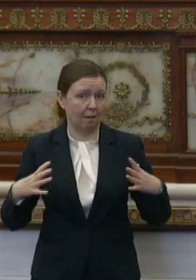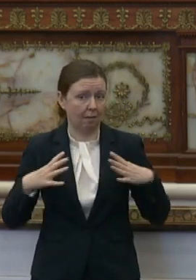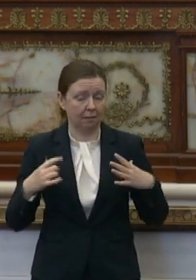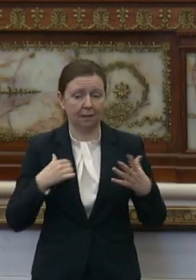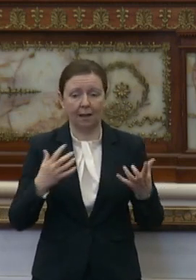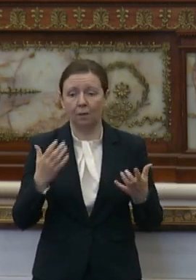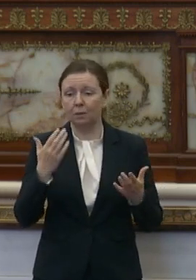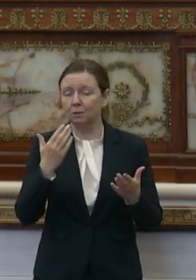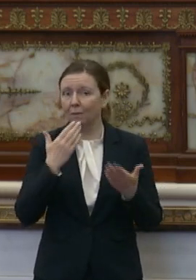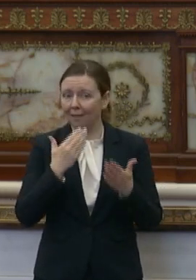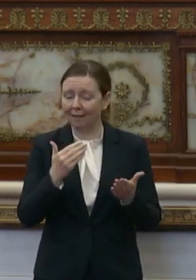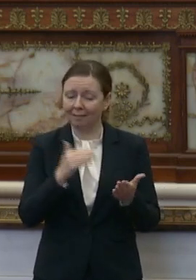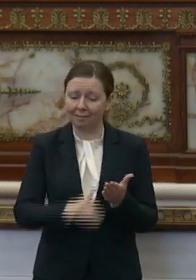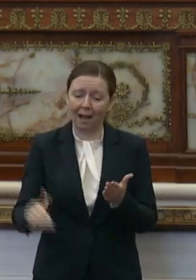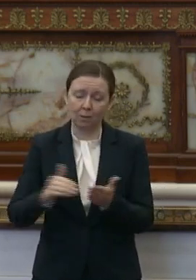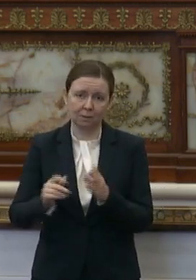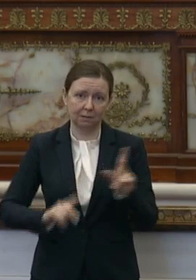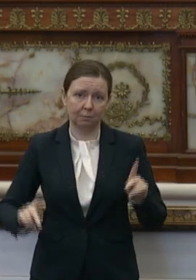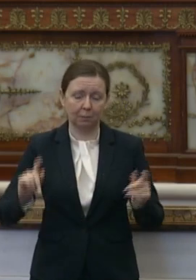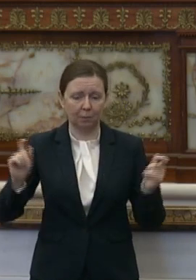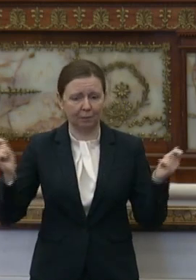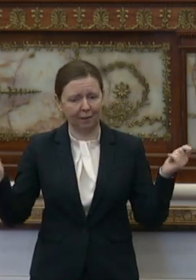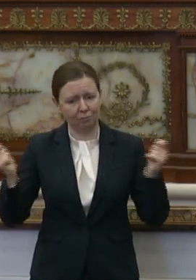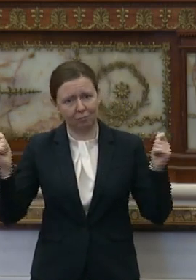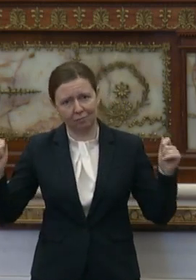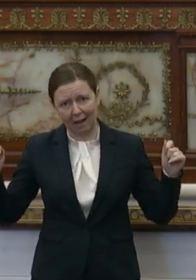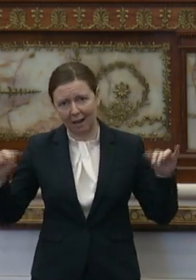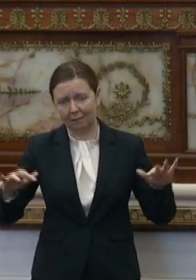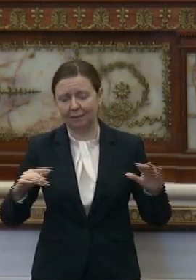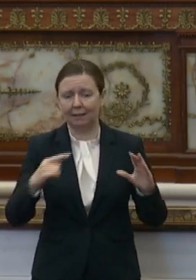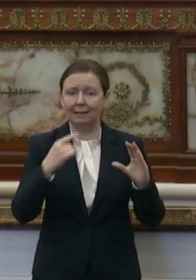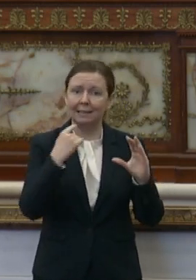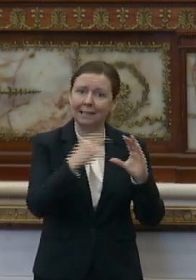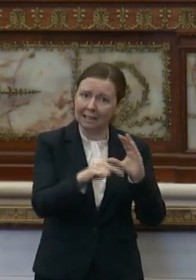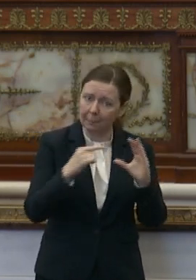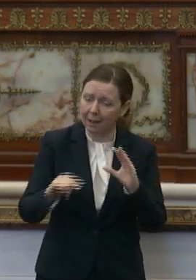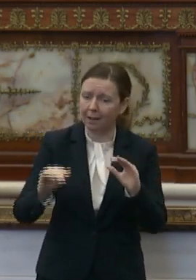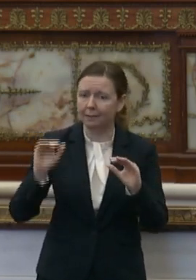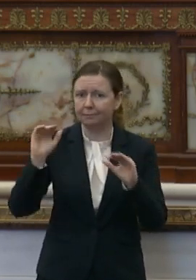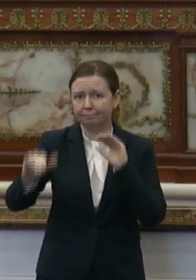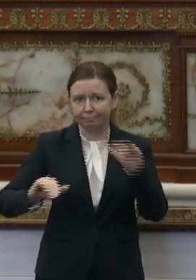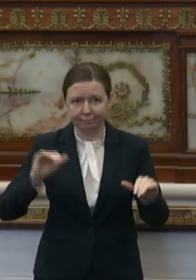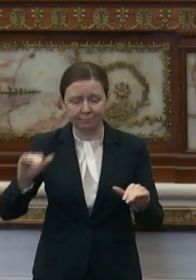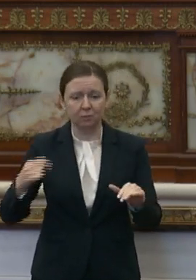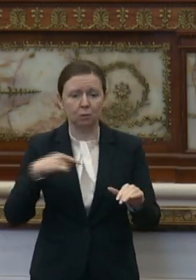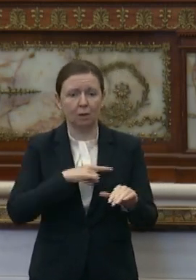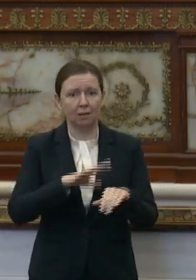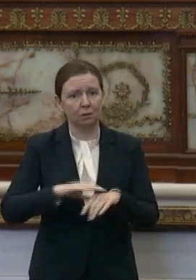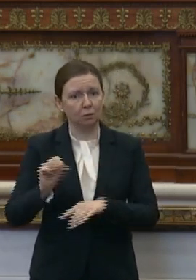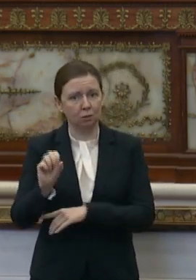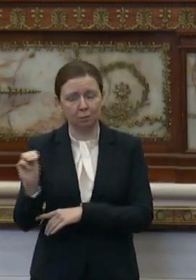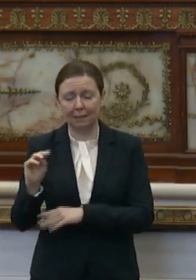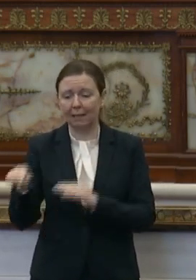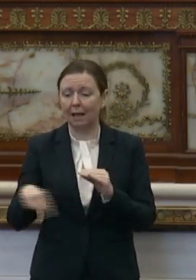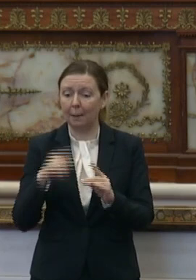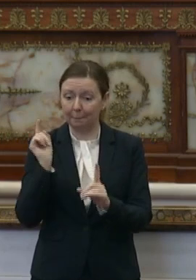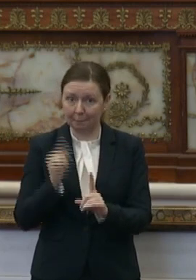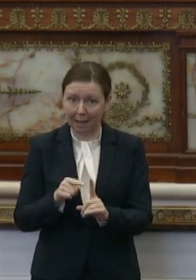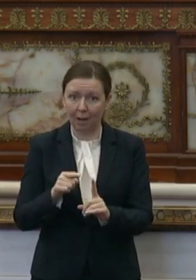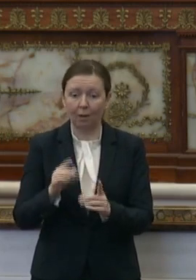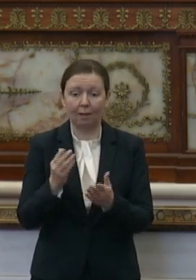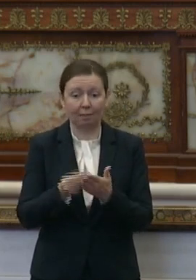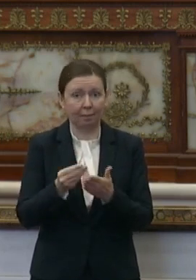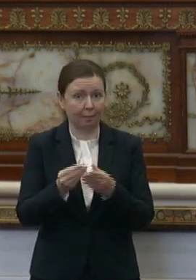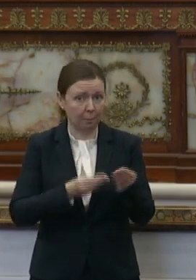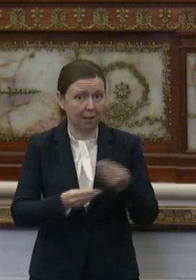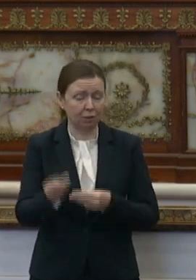the thousands of people that rallied and sent emails and reached out to us on social media regarding this